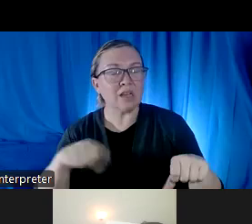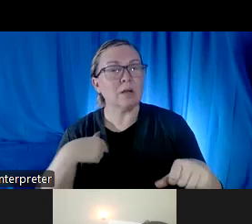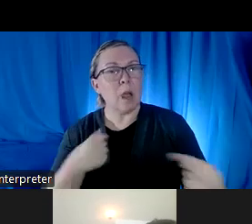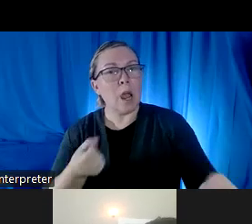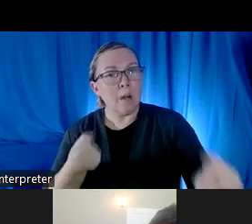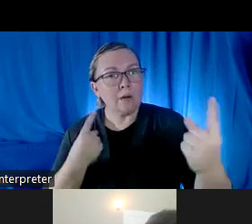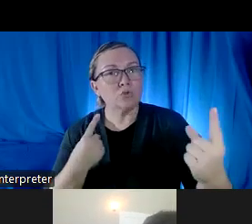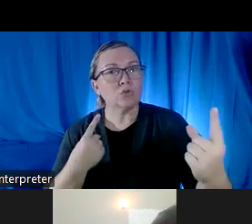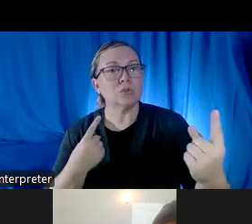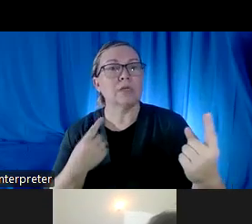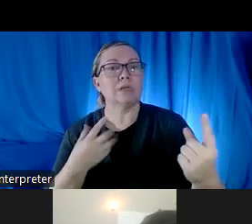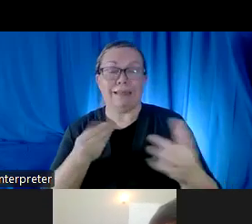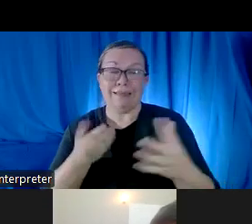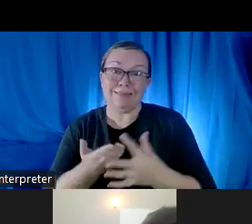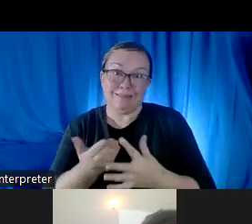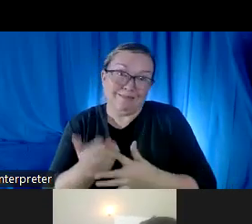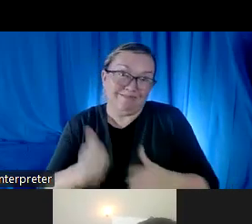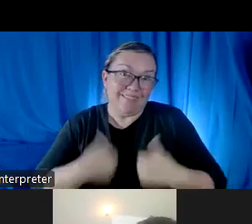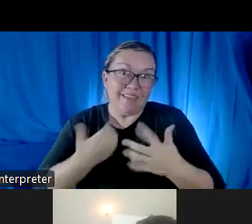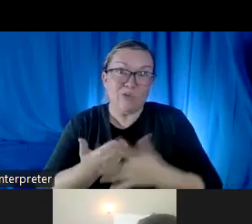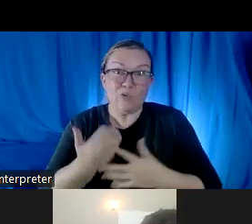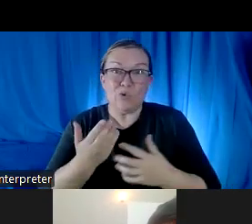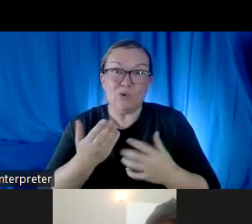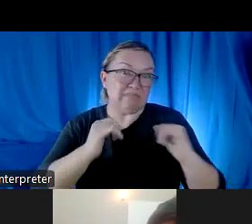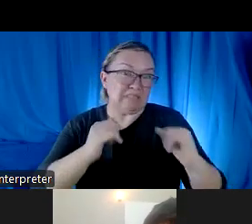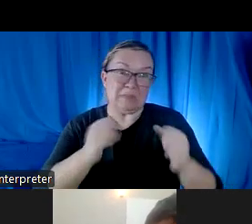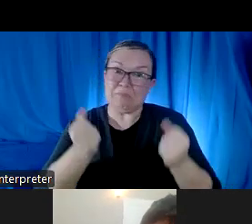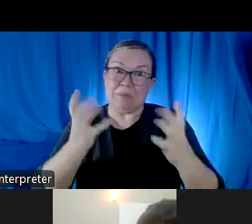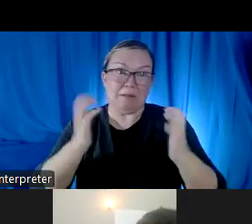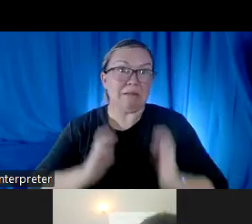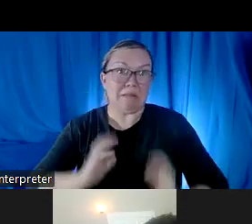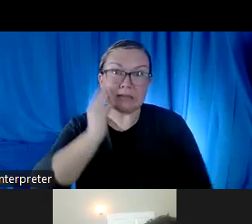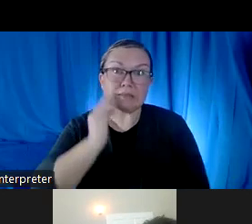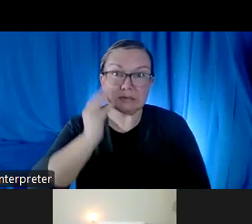and live through what a lot of my clients experience.